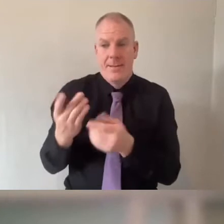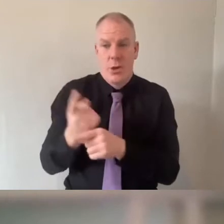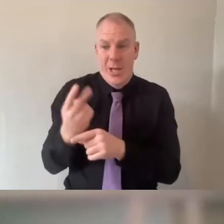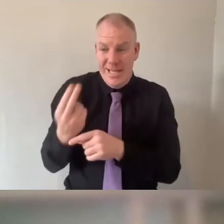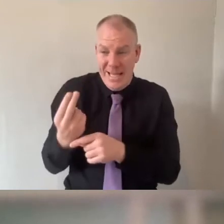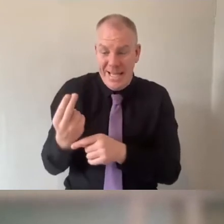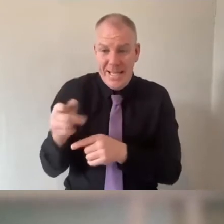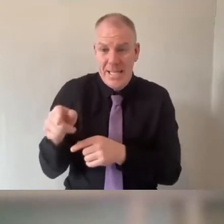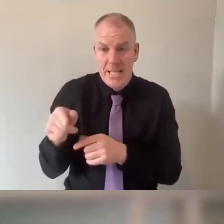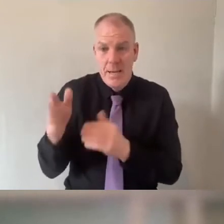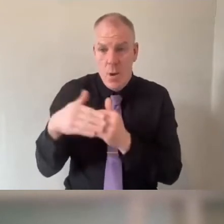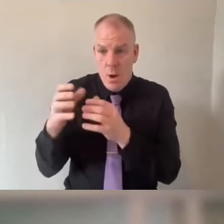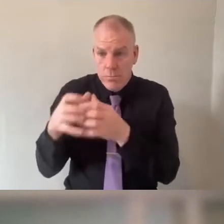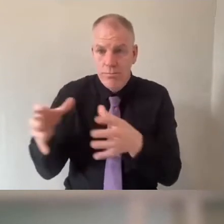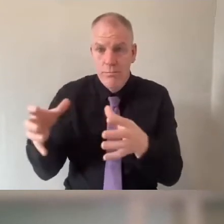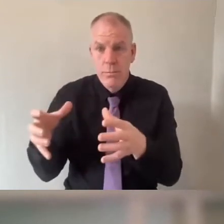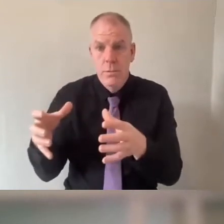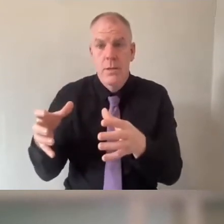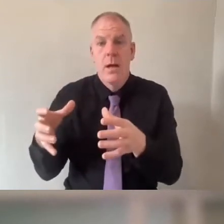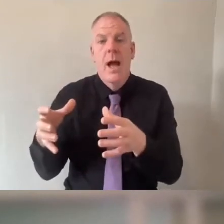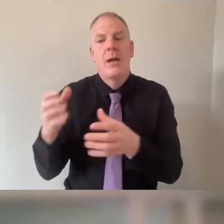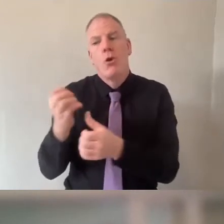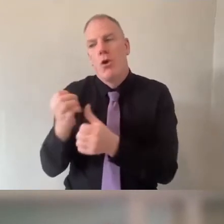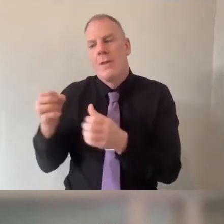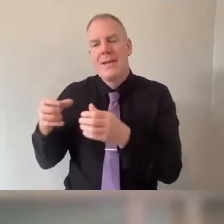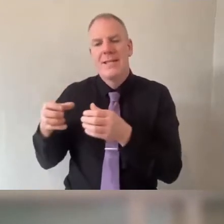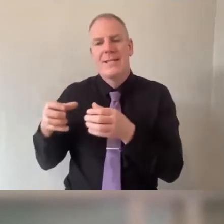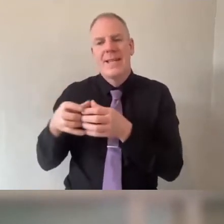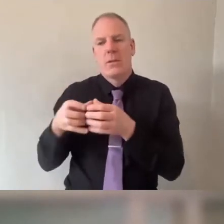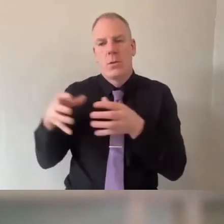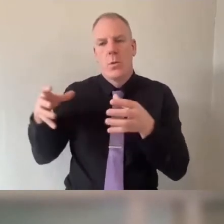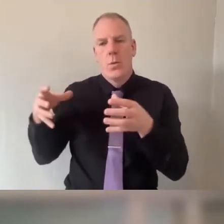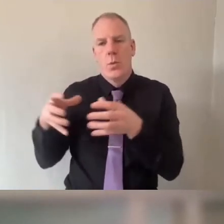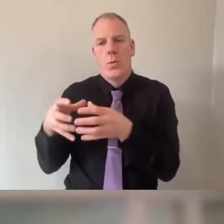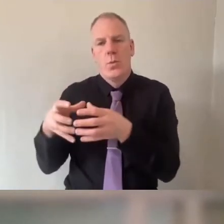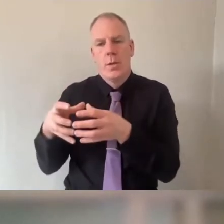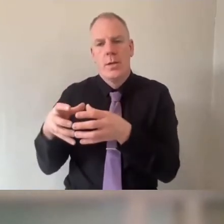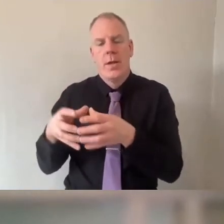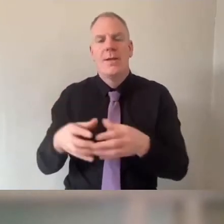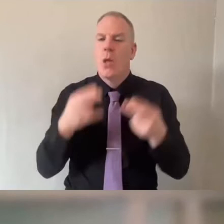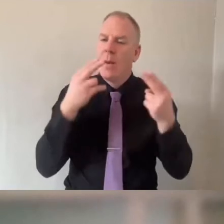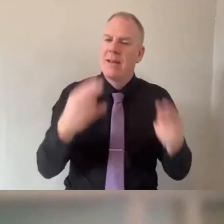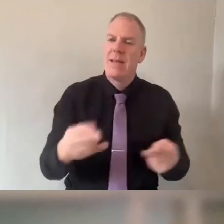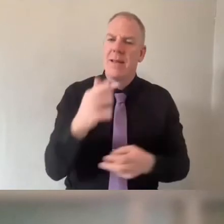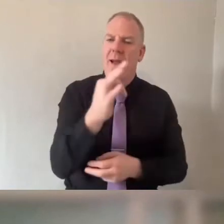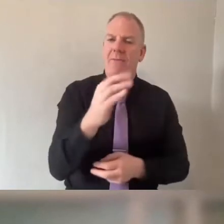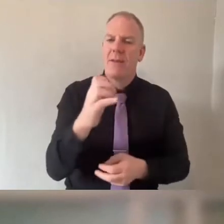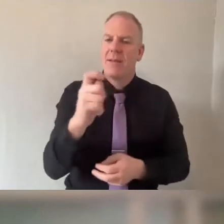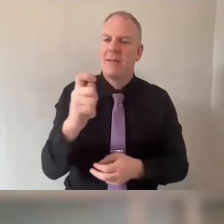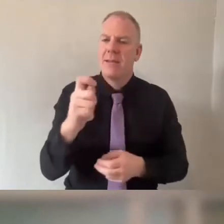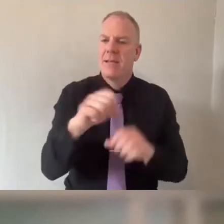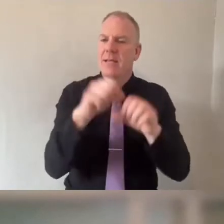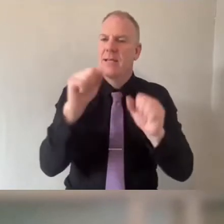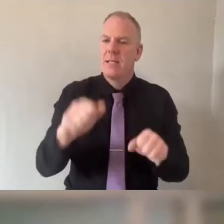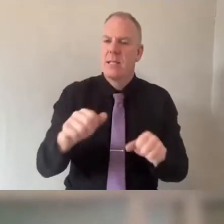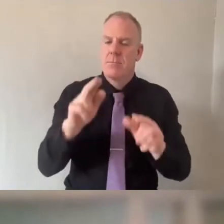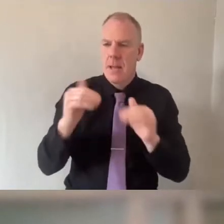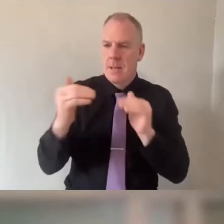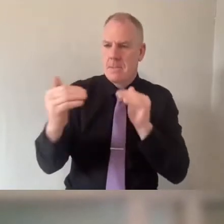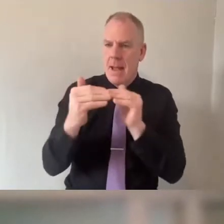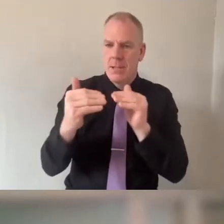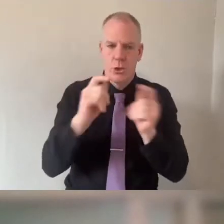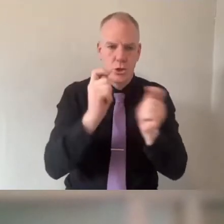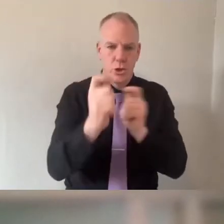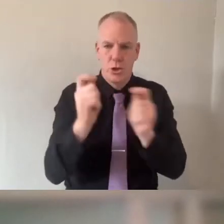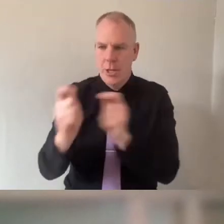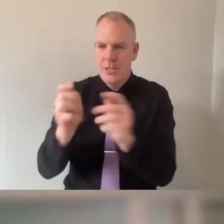the gradual contracting of others. So we need an FET system that is able to respond to that. So that's where